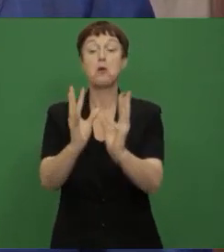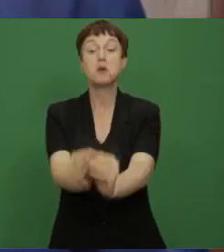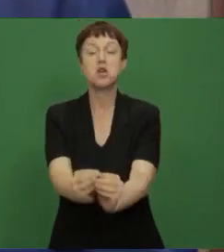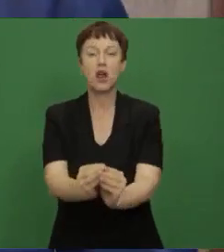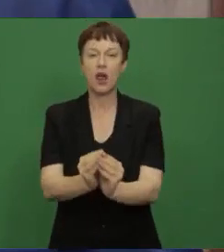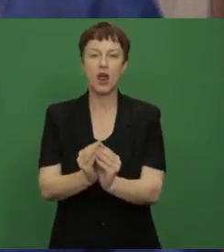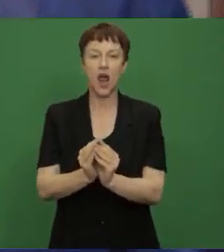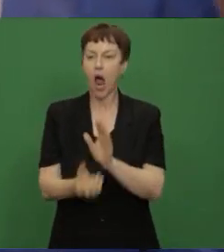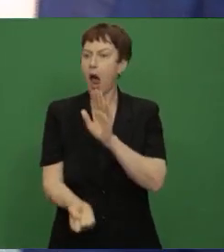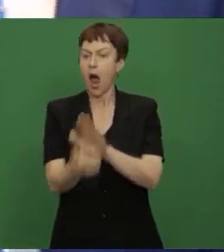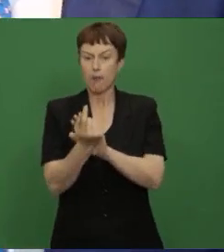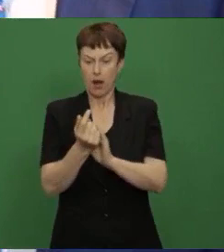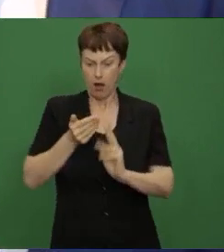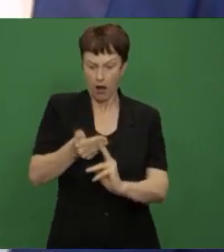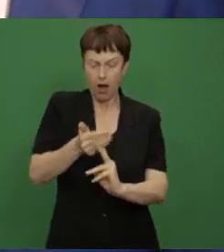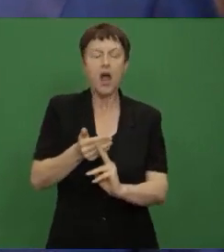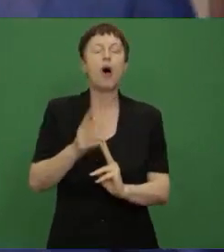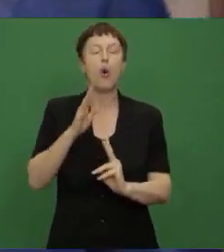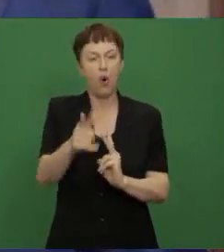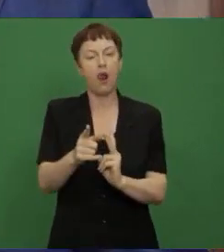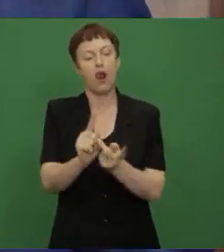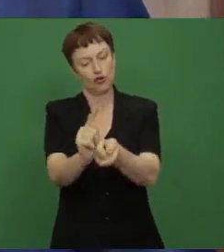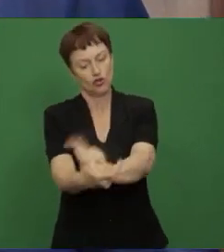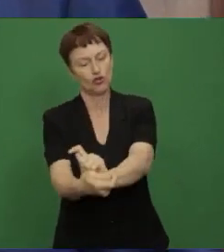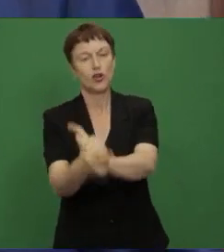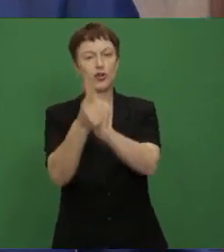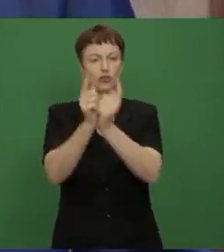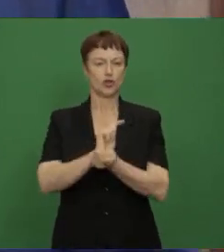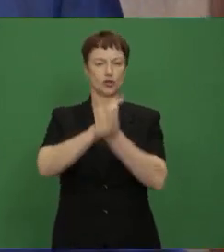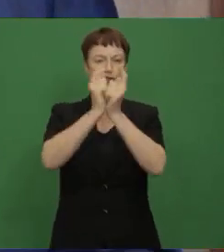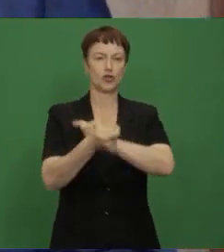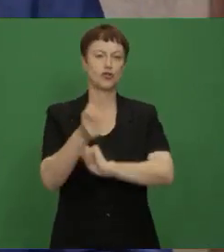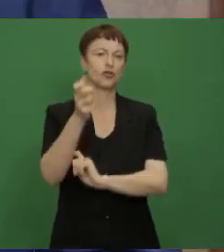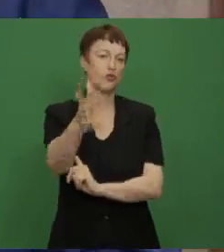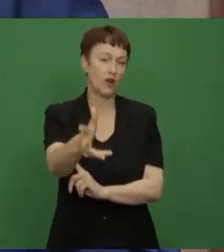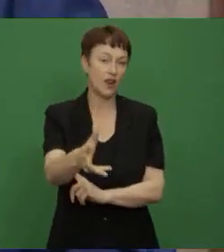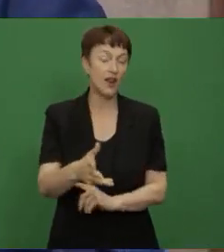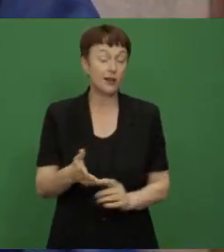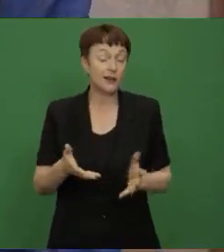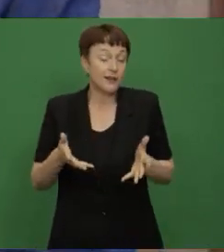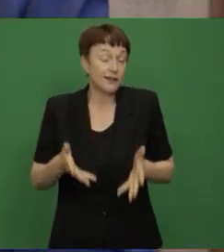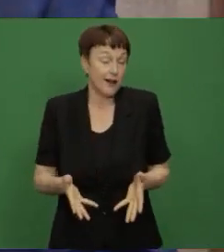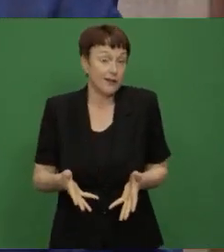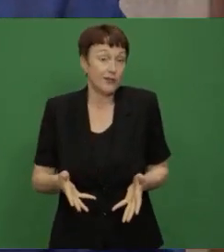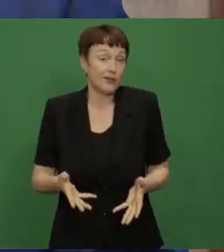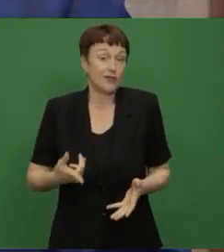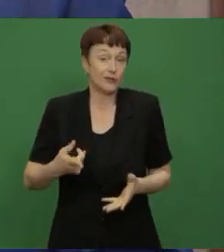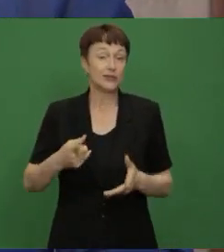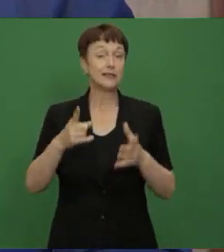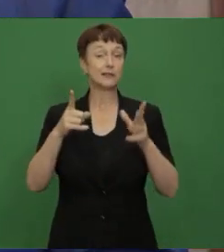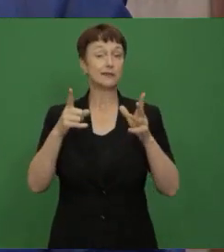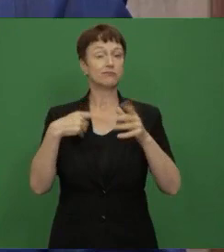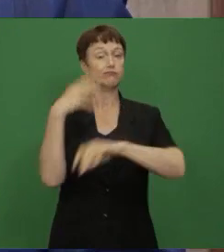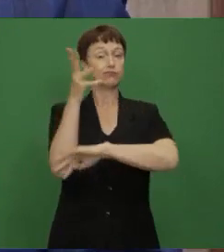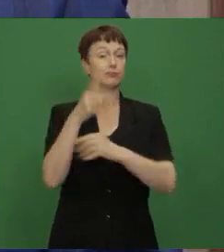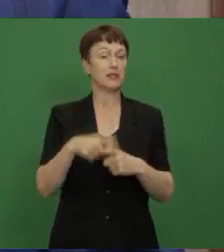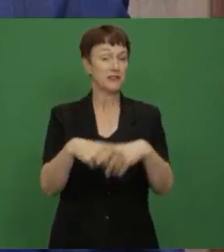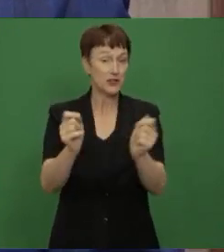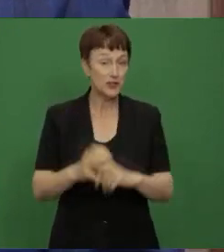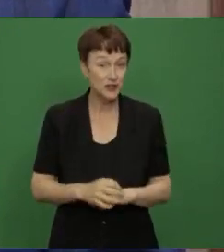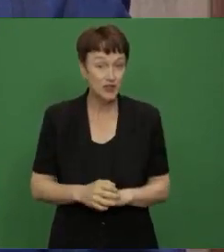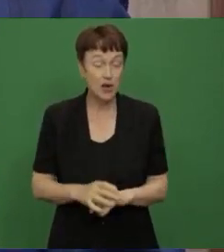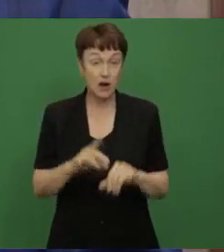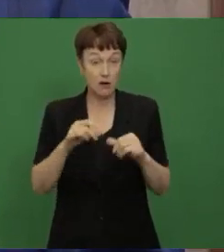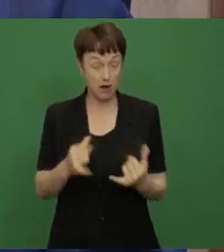new developments and changing risks. That concludes our statement. And at this stage,